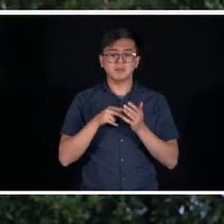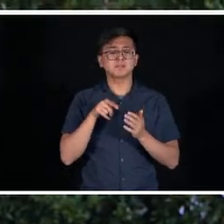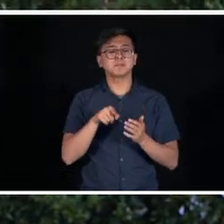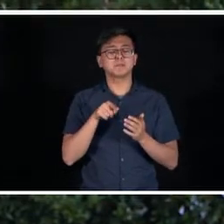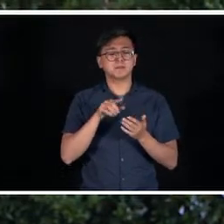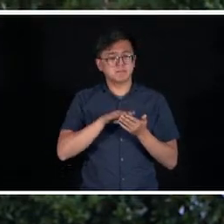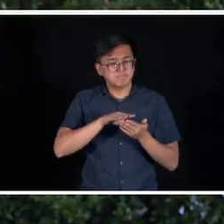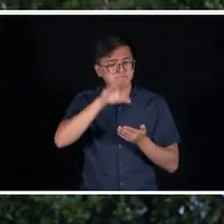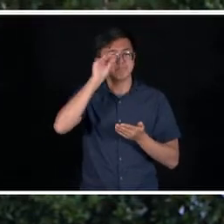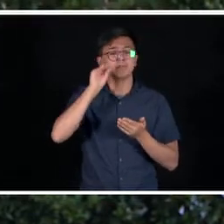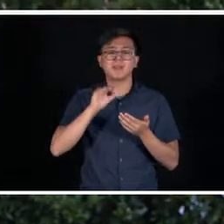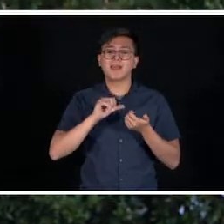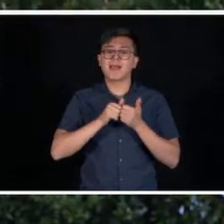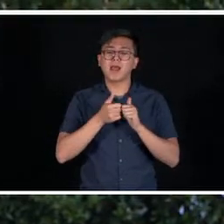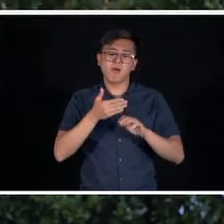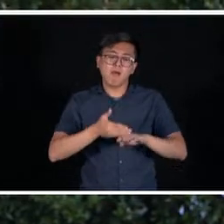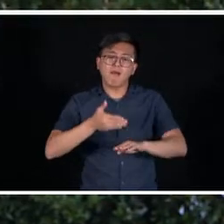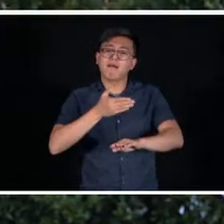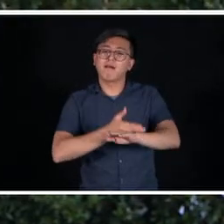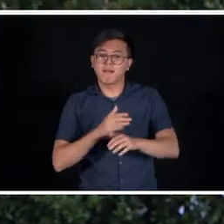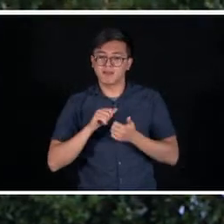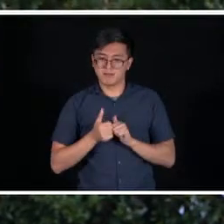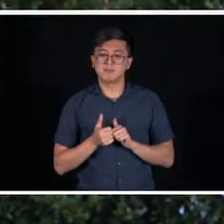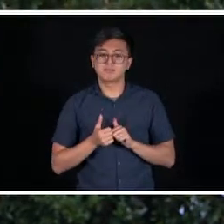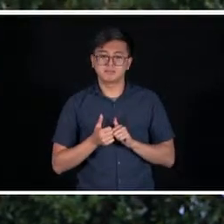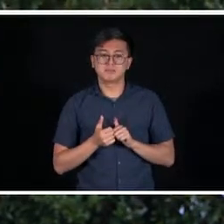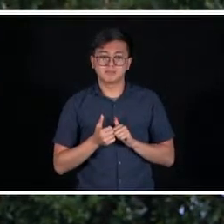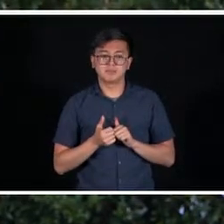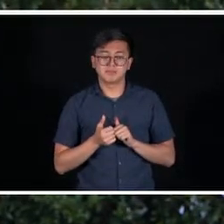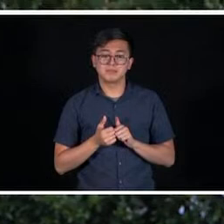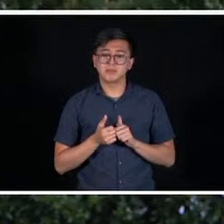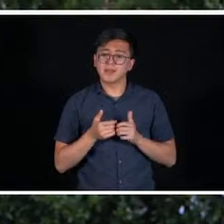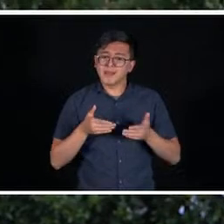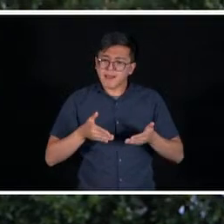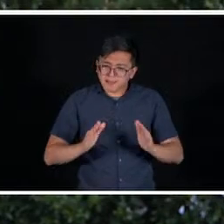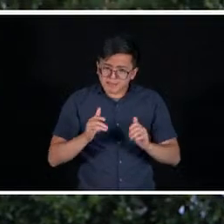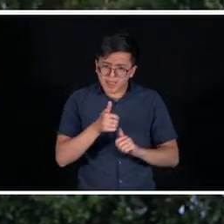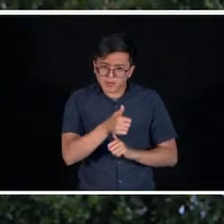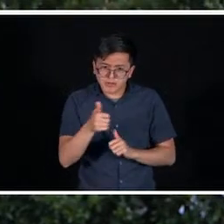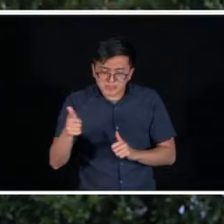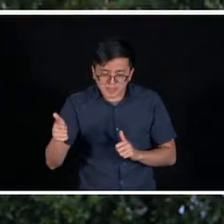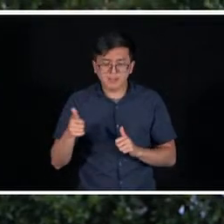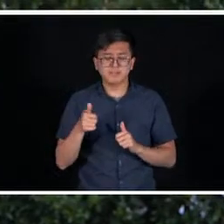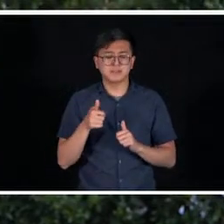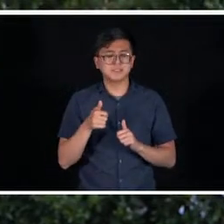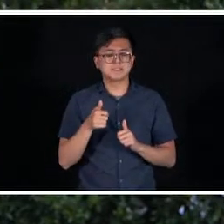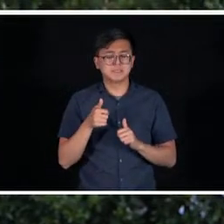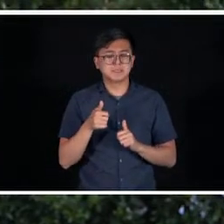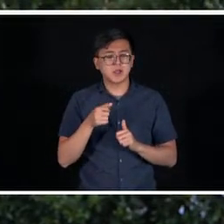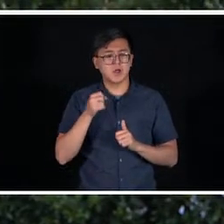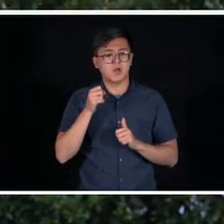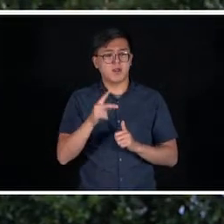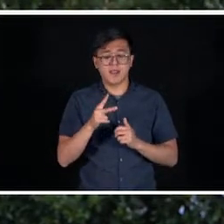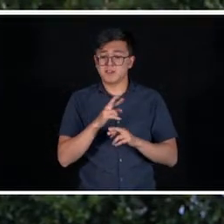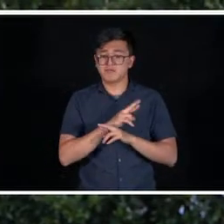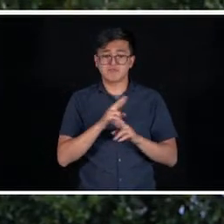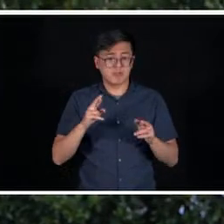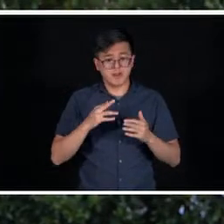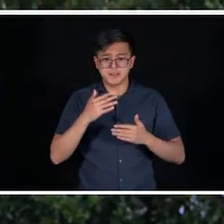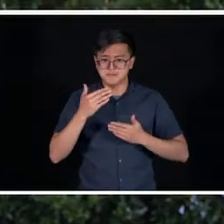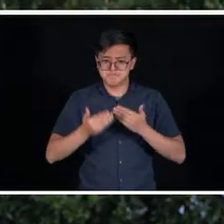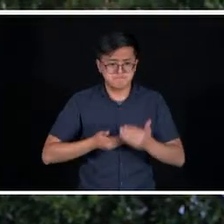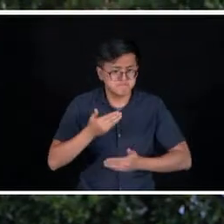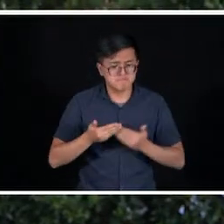challenges as a stepping stone to success, and let resilience become the fuel that drives you to overcome any